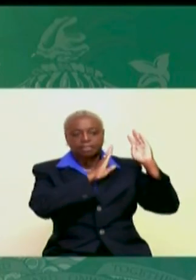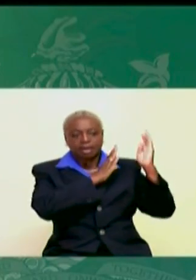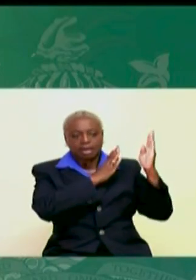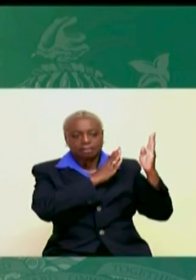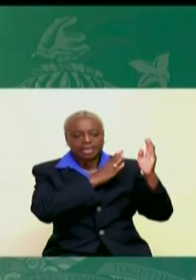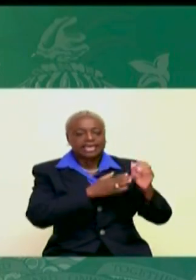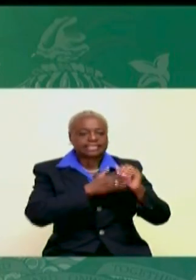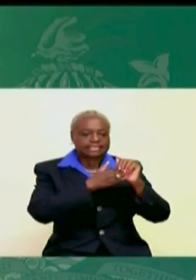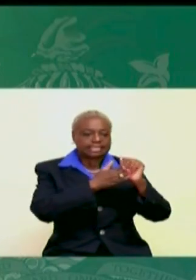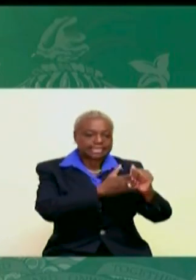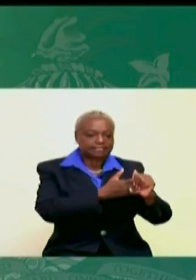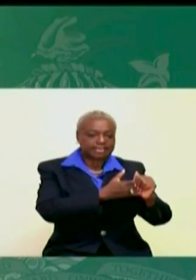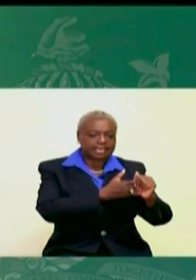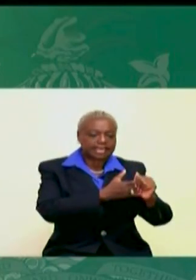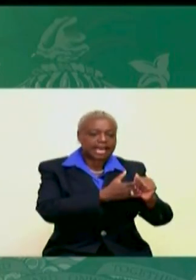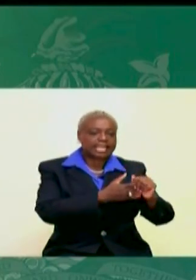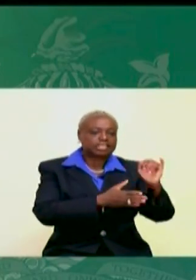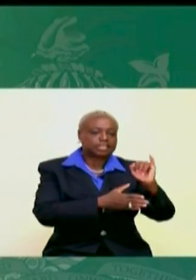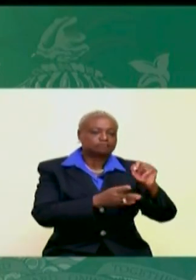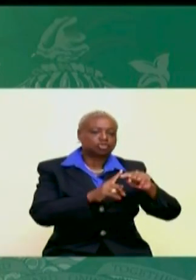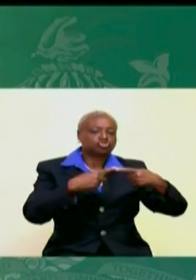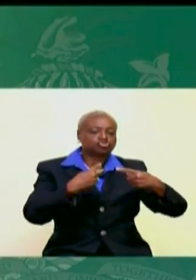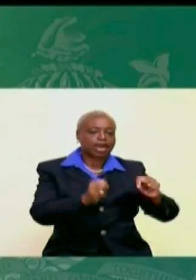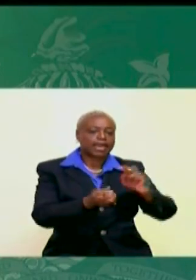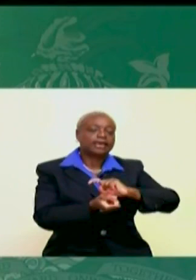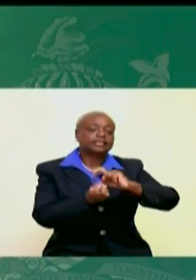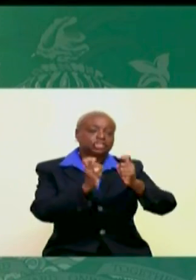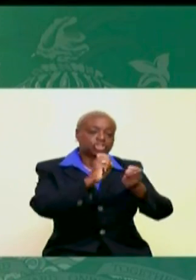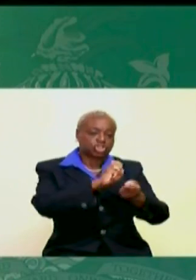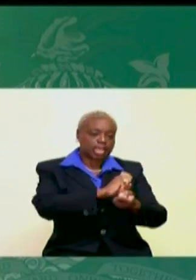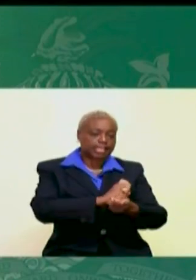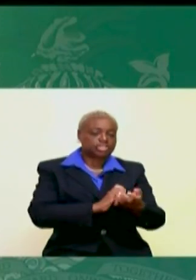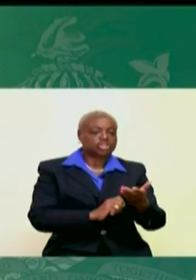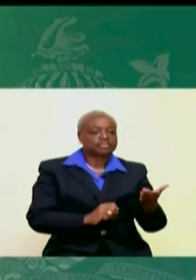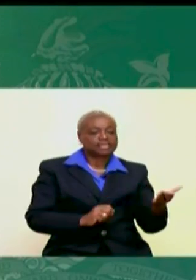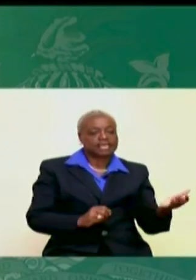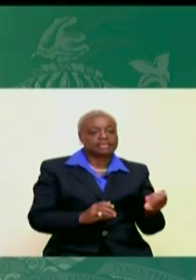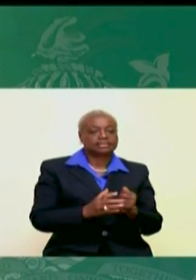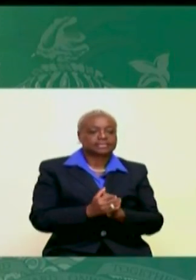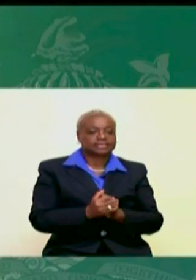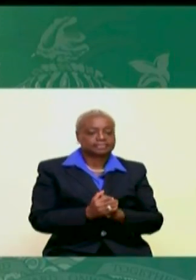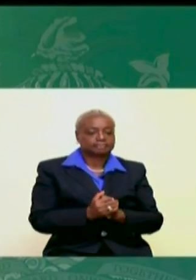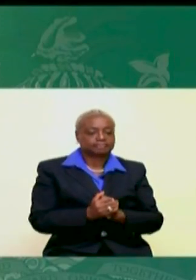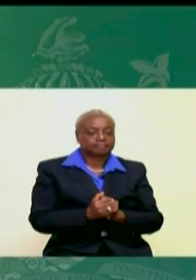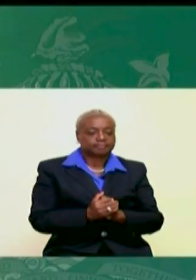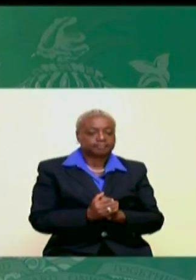initiative to try to change things and better things to do.